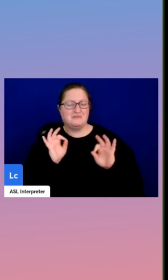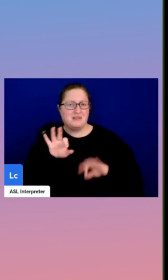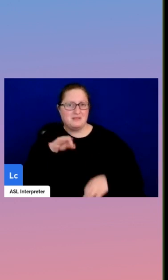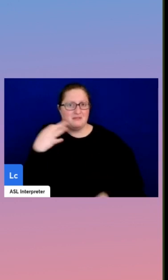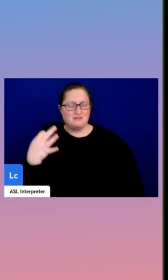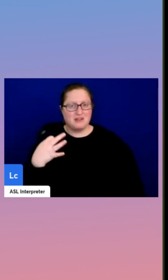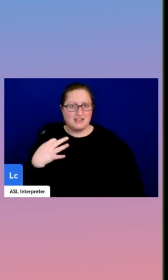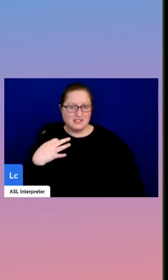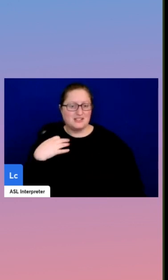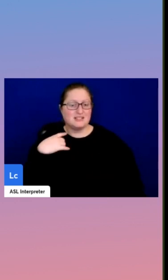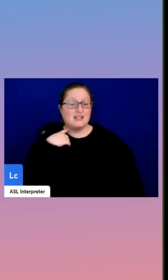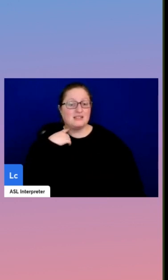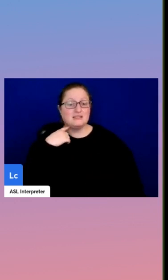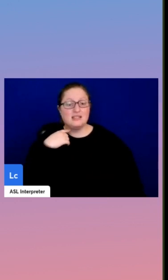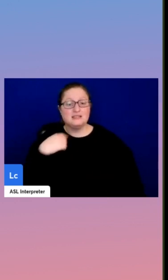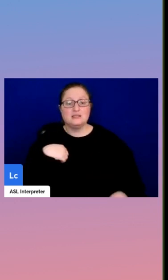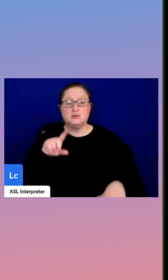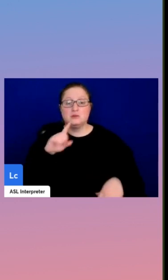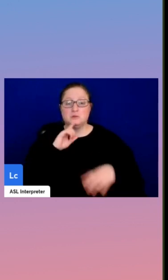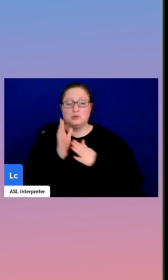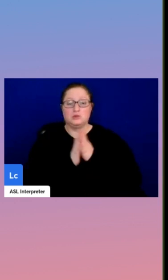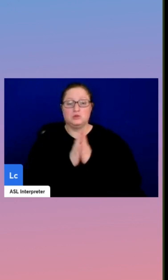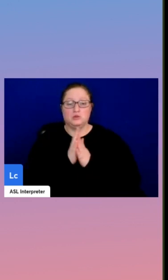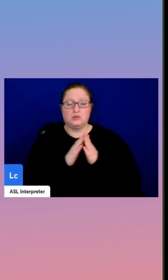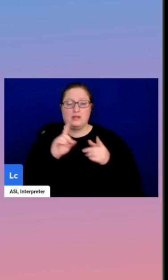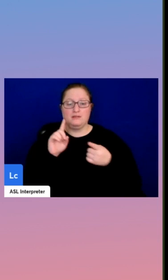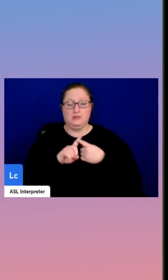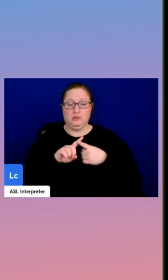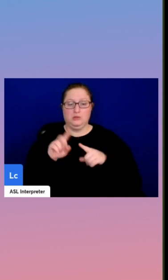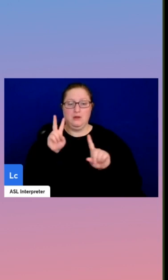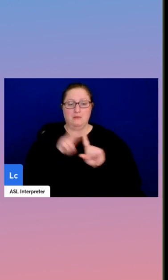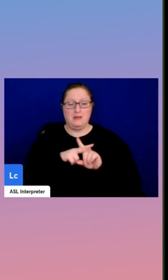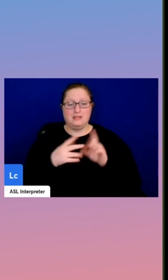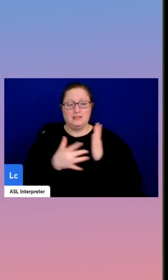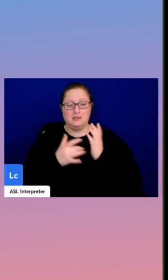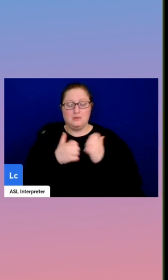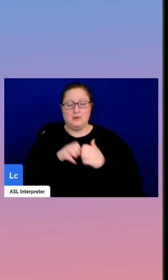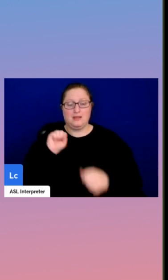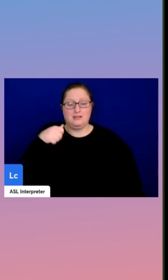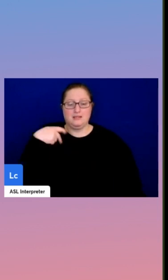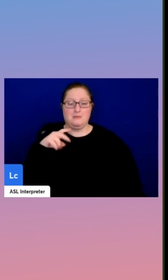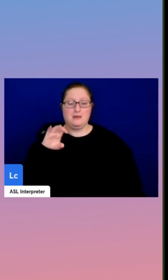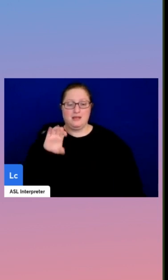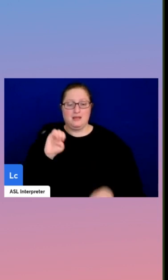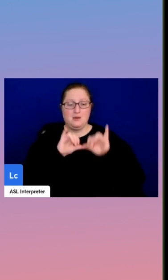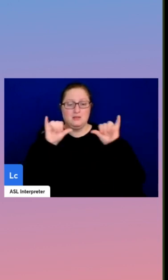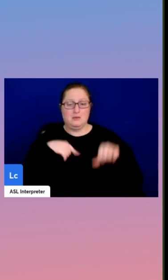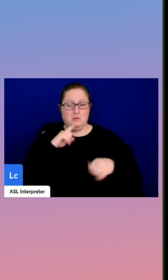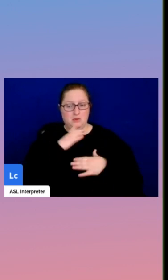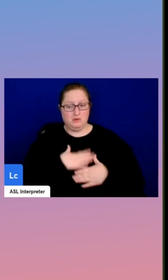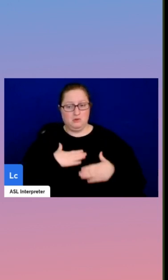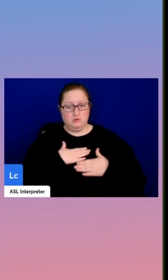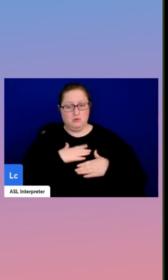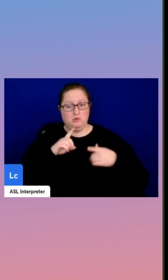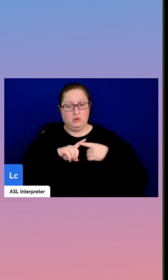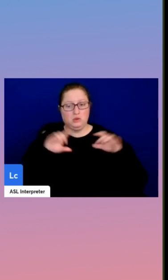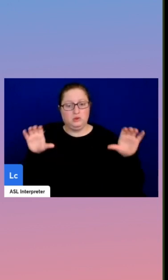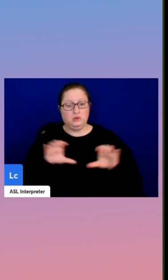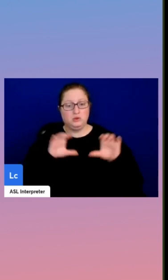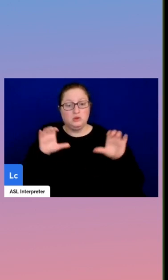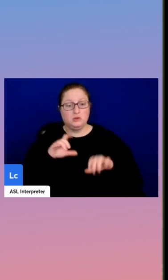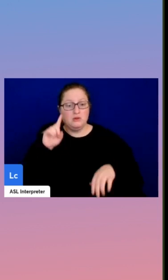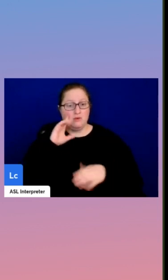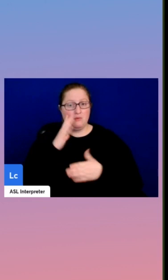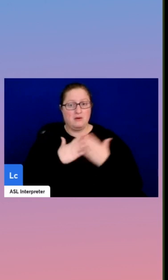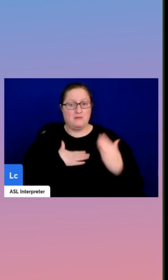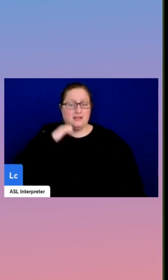aficionado who strives to follow its practices and apply its techniques within the SAP ecosystem, and this is what I enjoy doing as part of my daily